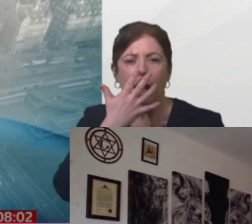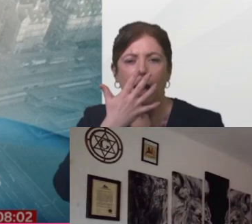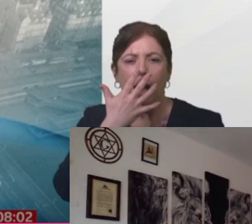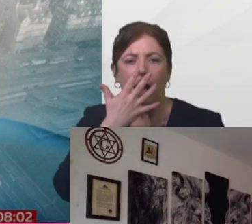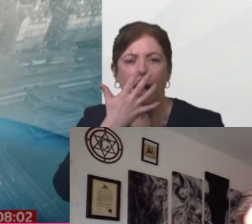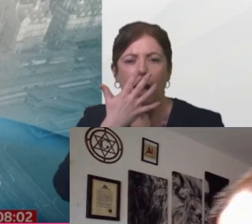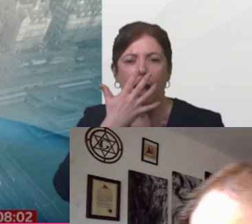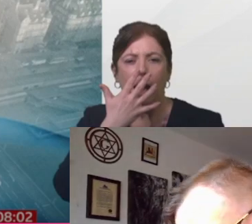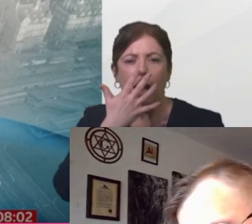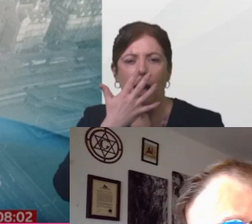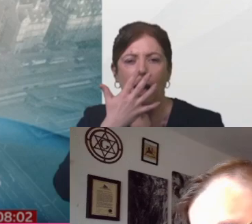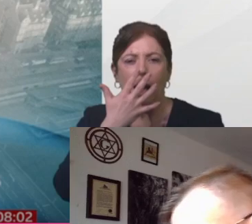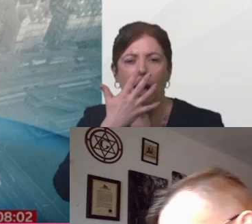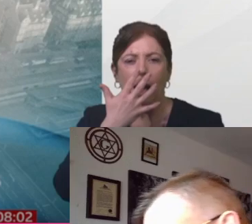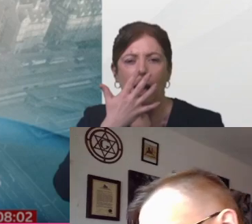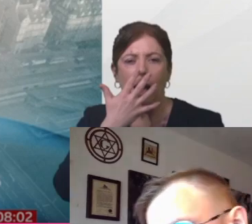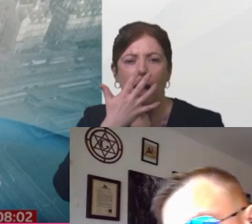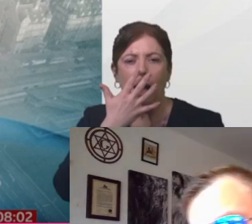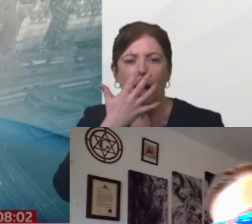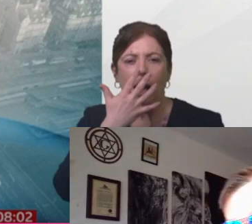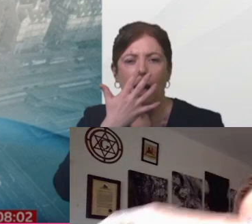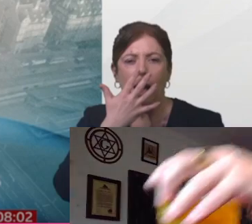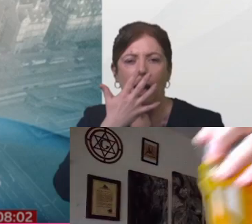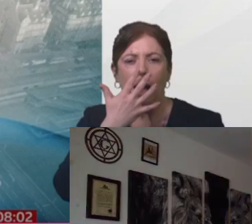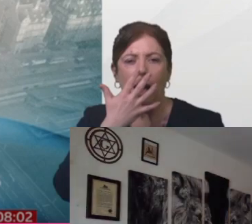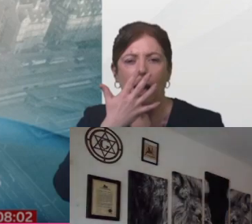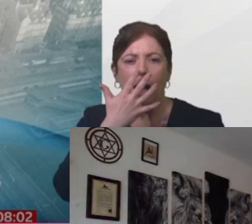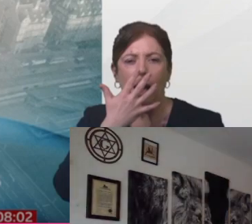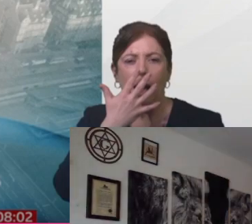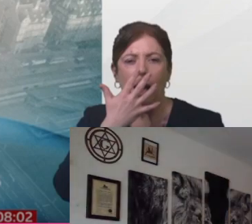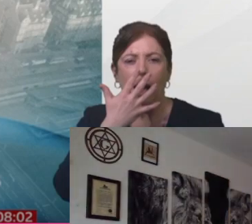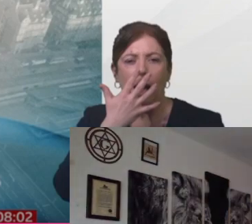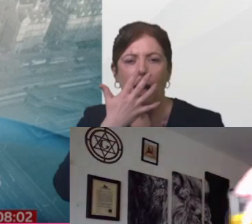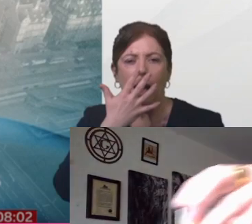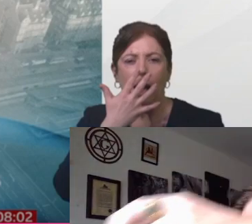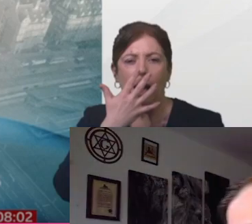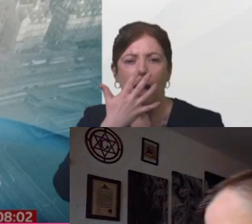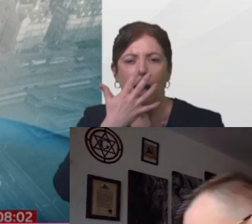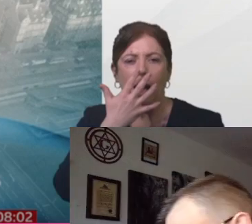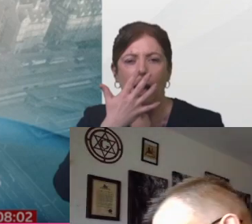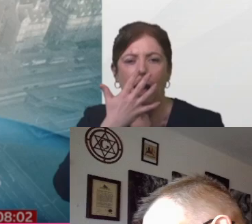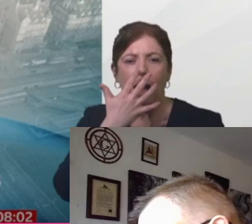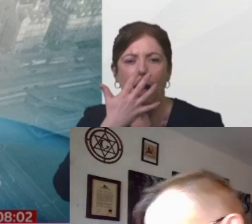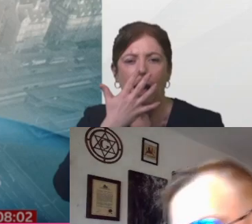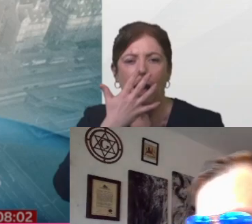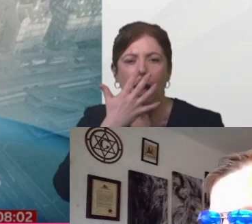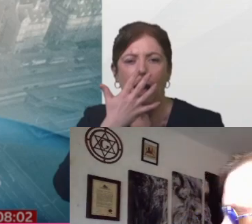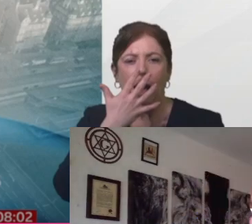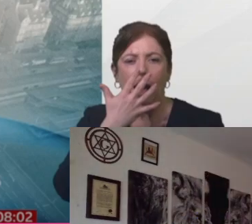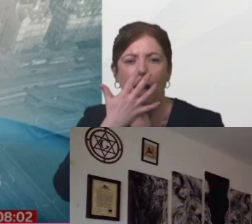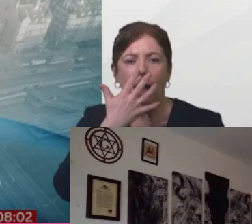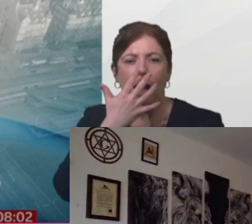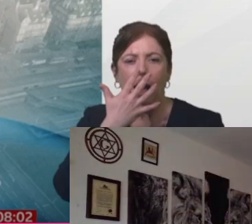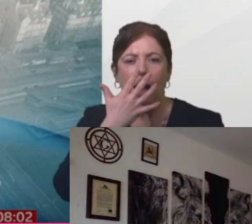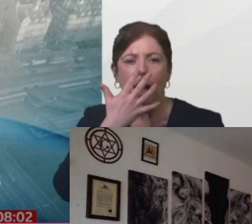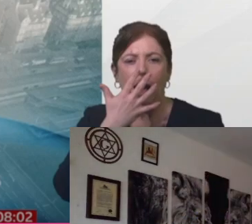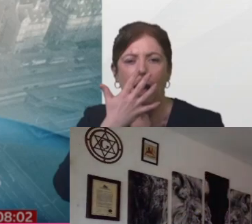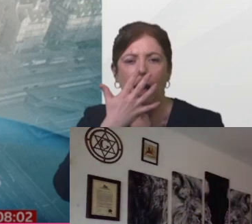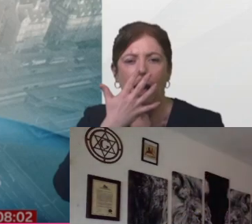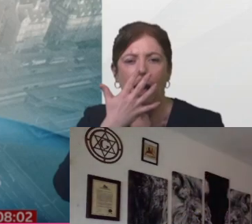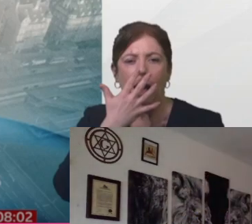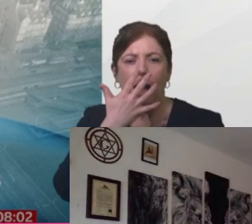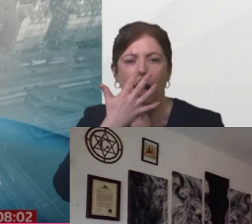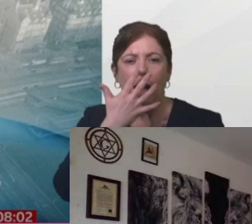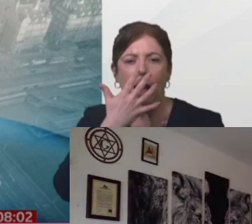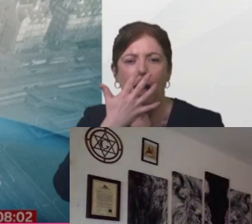Hold on, I'm just going to get this water and turn it into orange wine. Wowee. Look, see